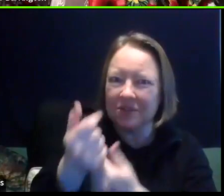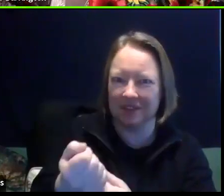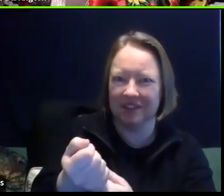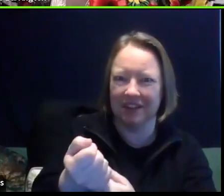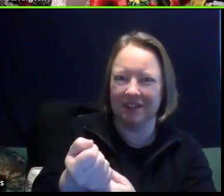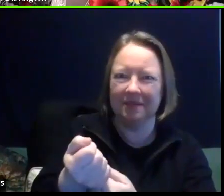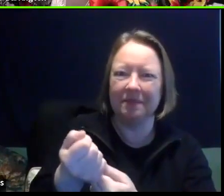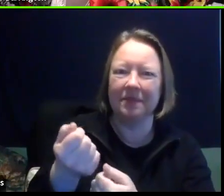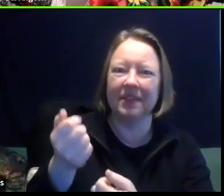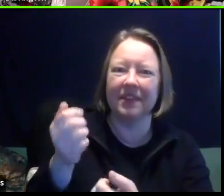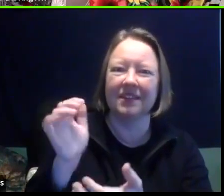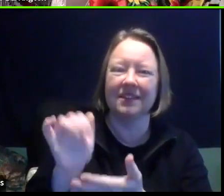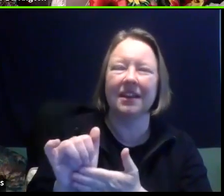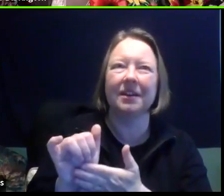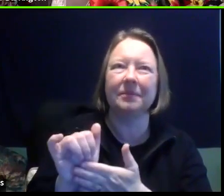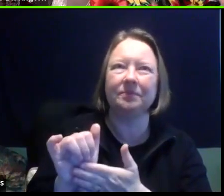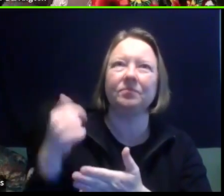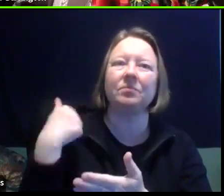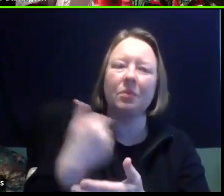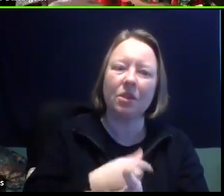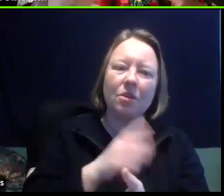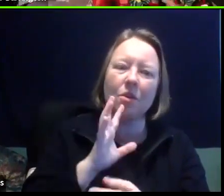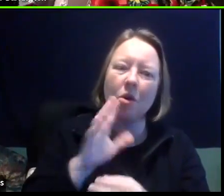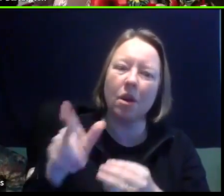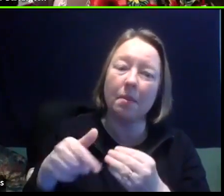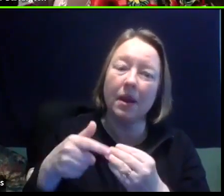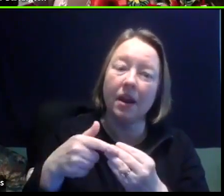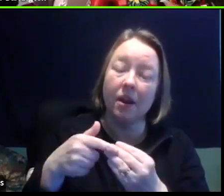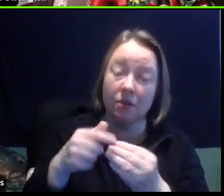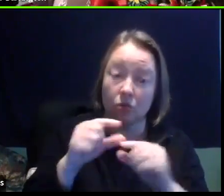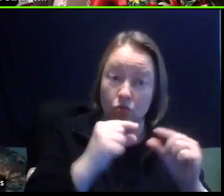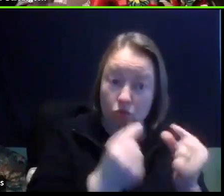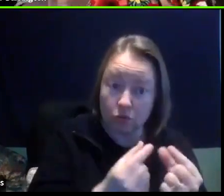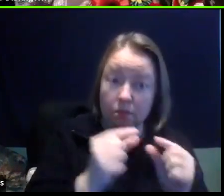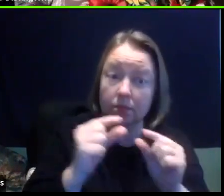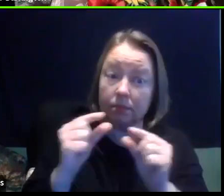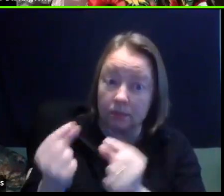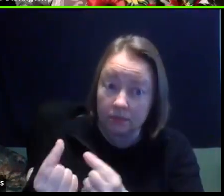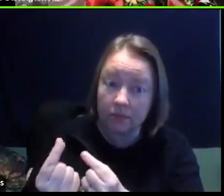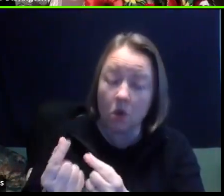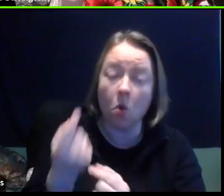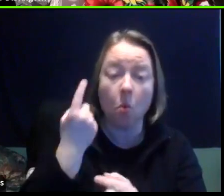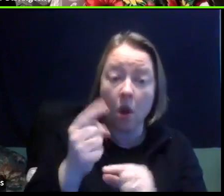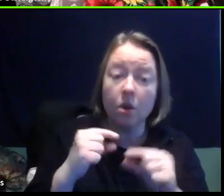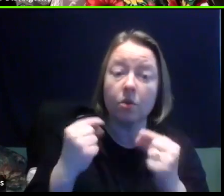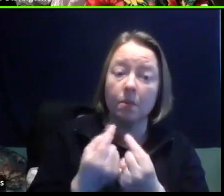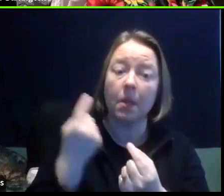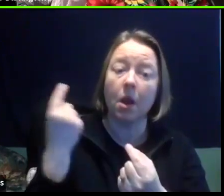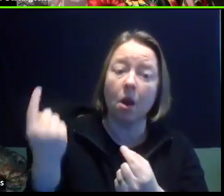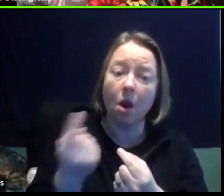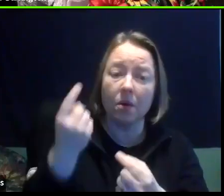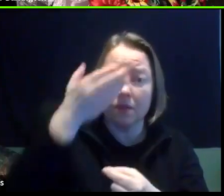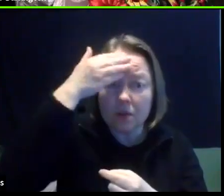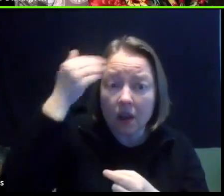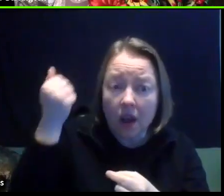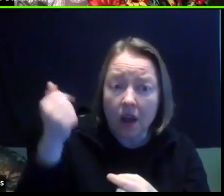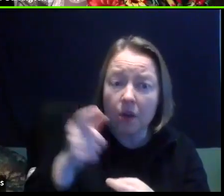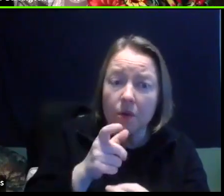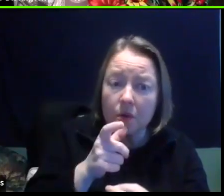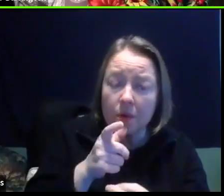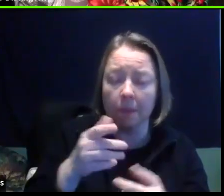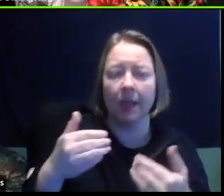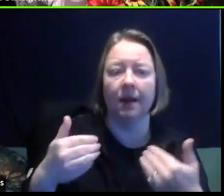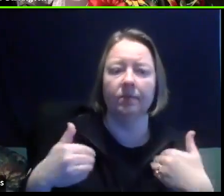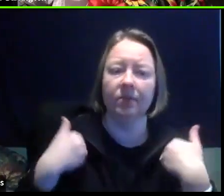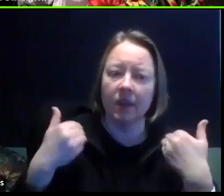is that we talk about these groups. The one group that always gets left out are those young people